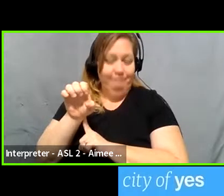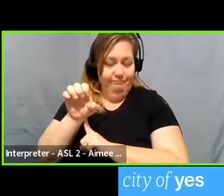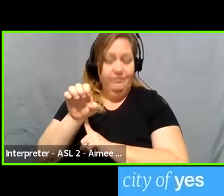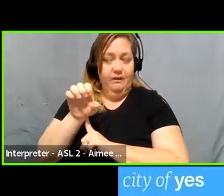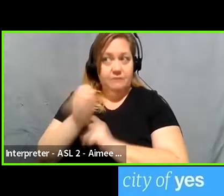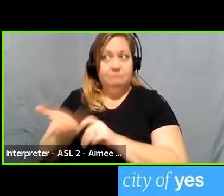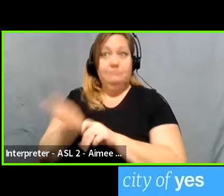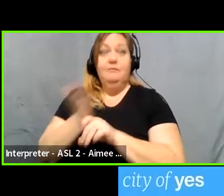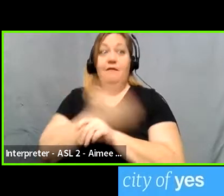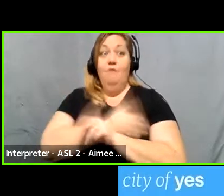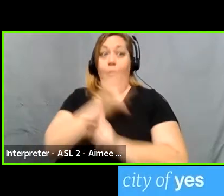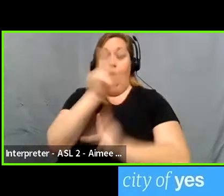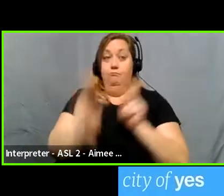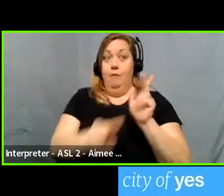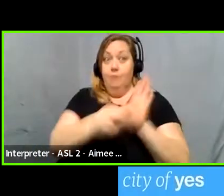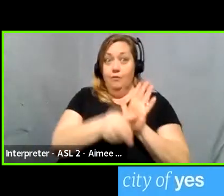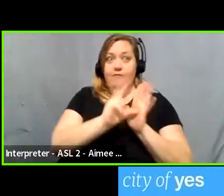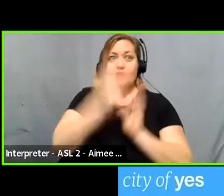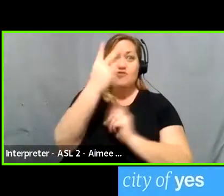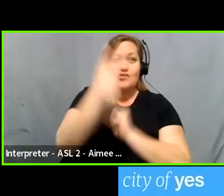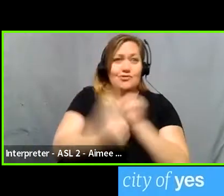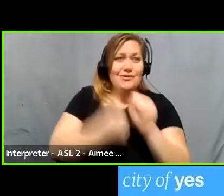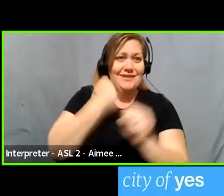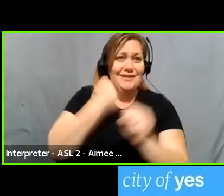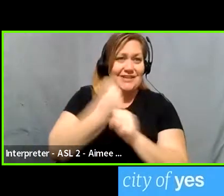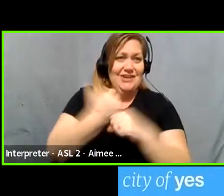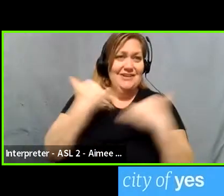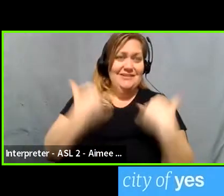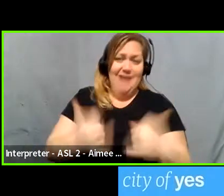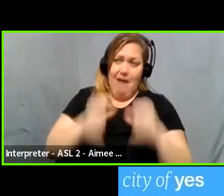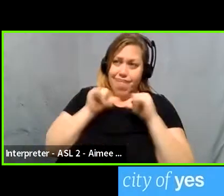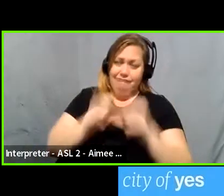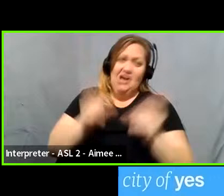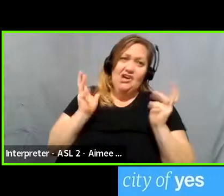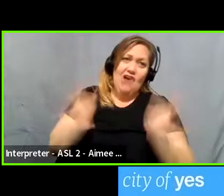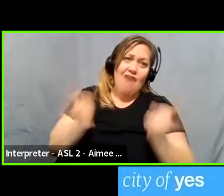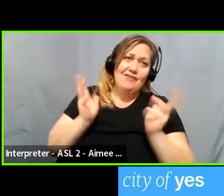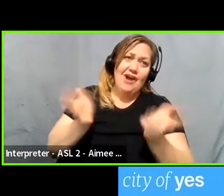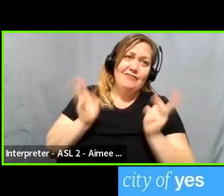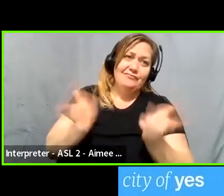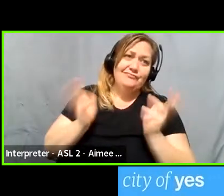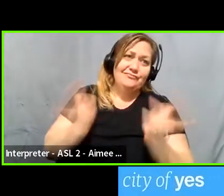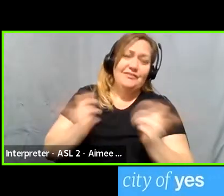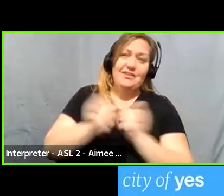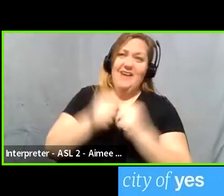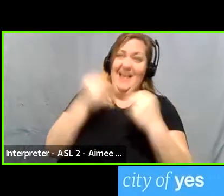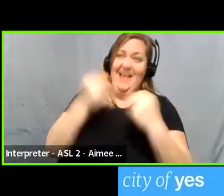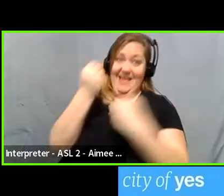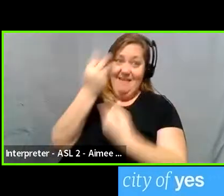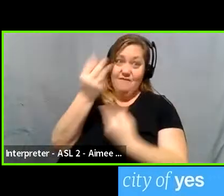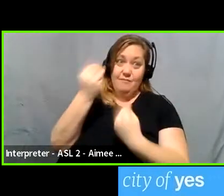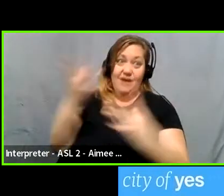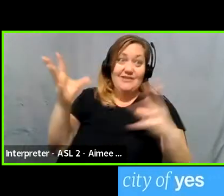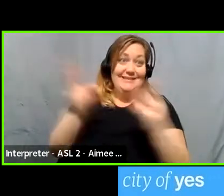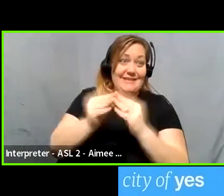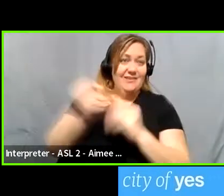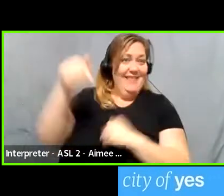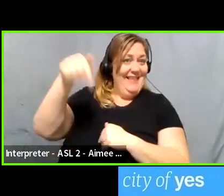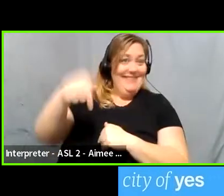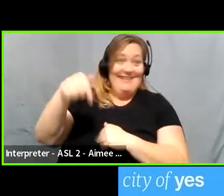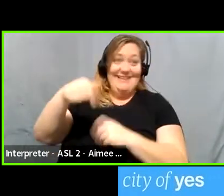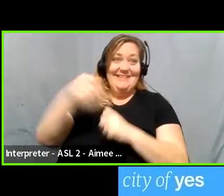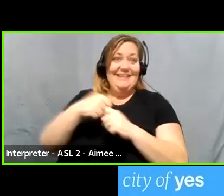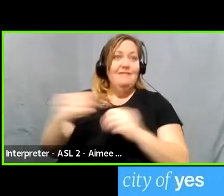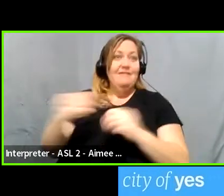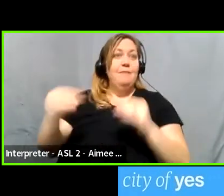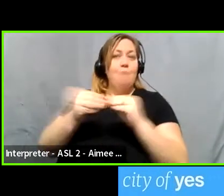public review, we've been doing two years of conversations. We've had multiple years of info sessions like this. This one is giving them the